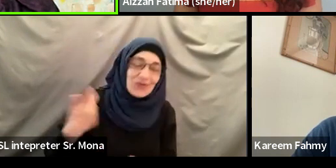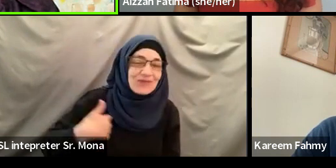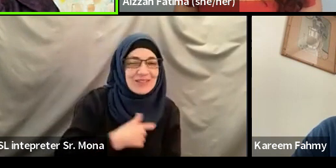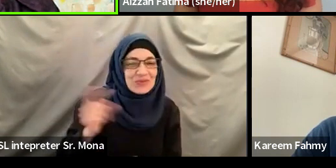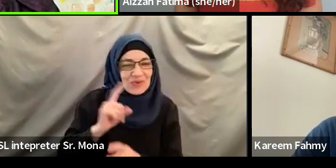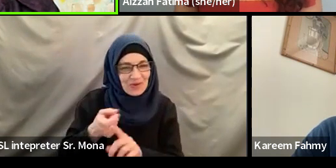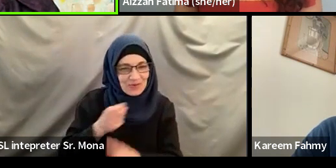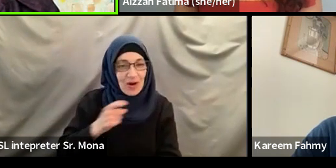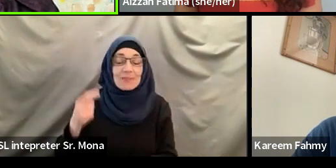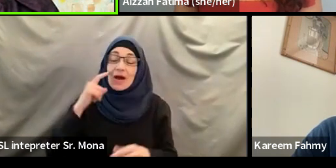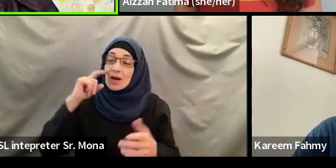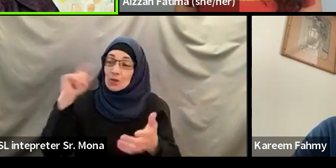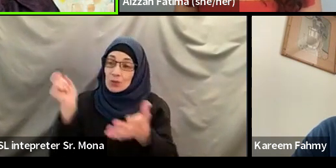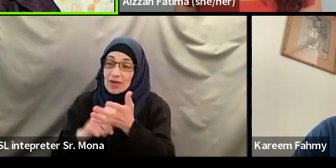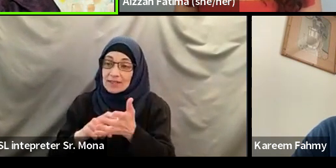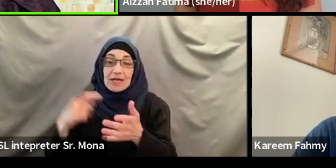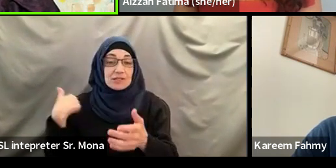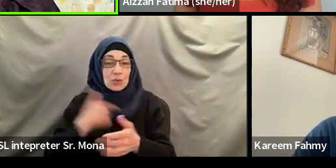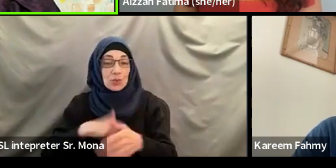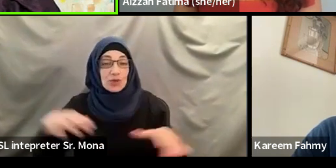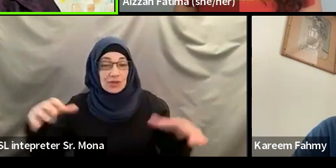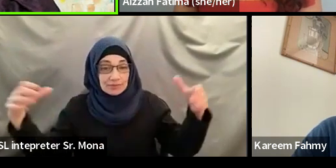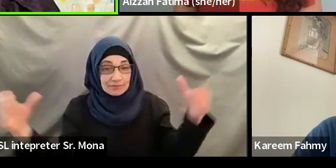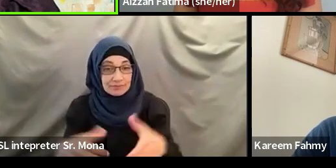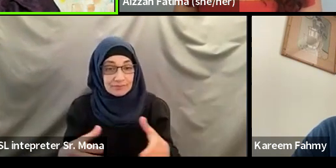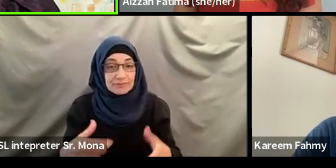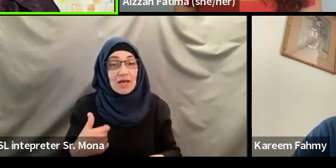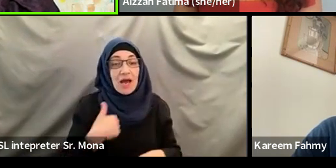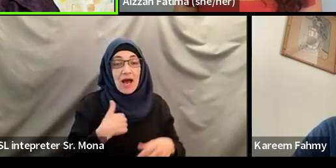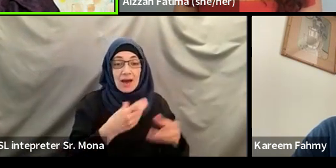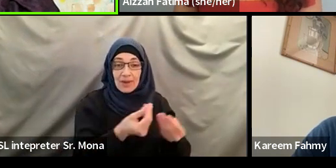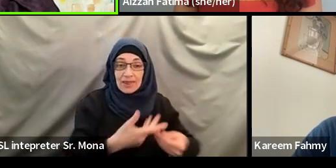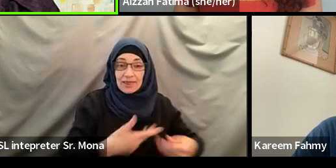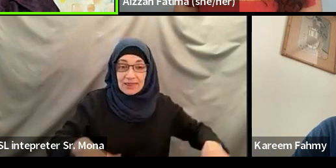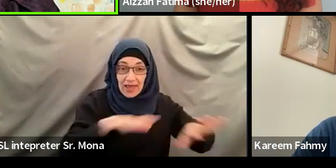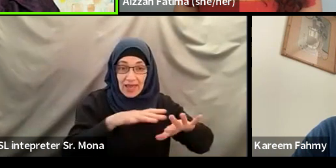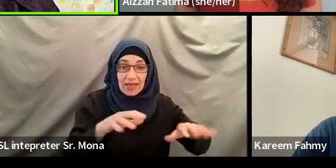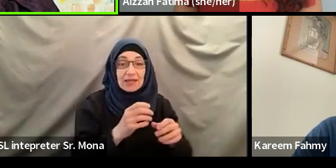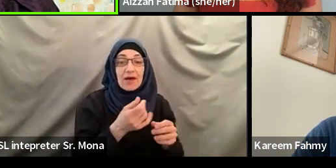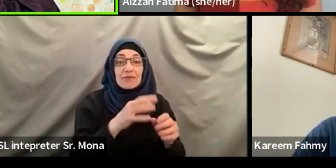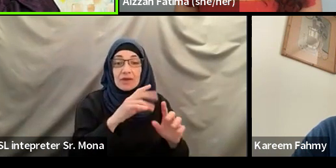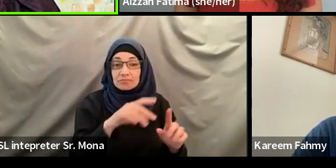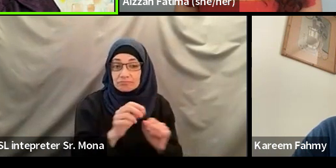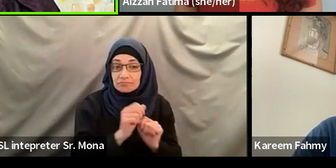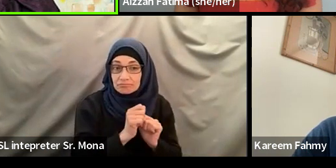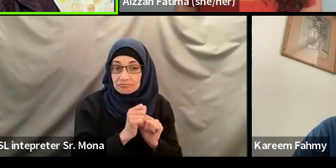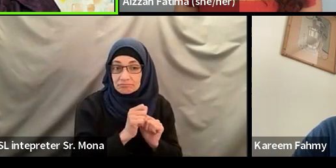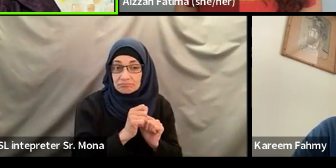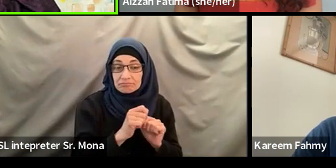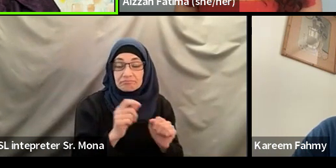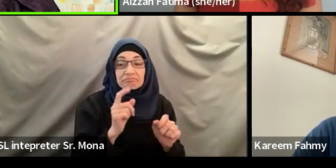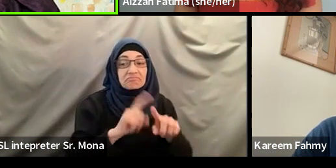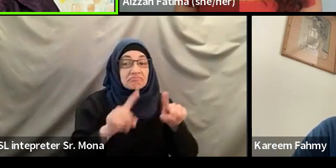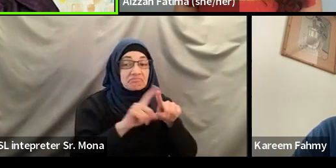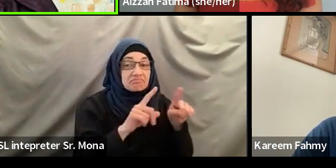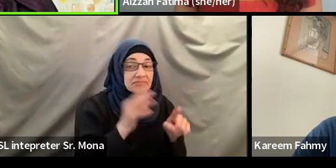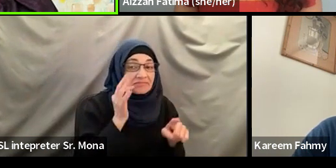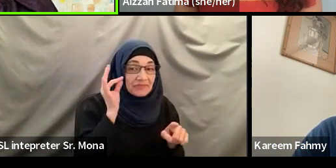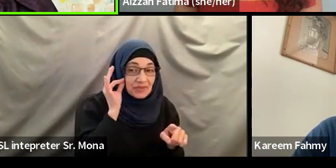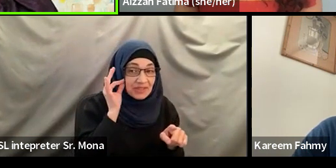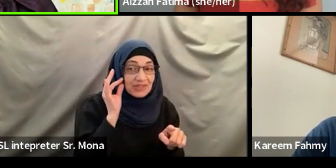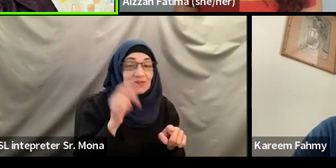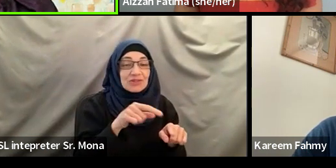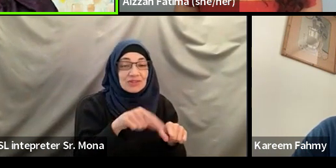together today, I speak to you from land that the Potawatomi, Miami, Peoria, Sioux, and Kickapoo people have stewarded throughout